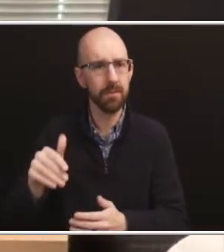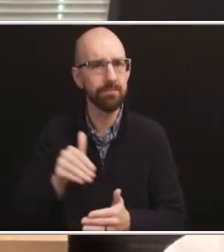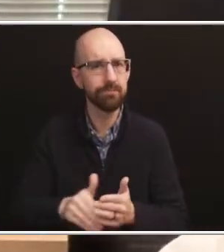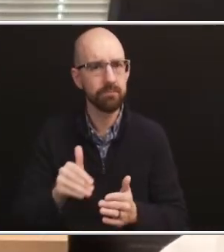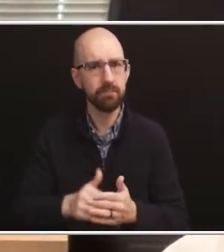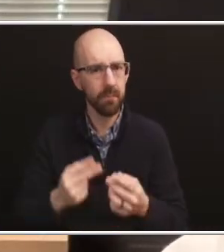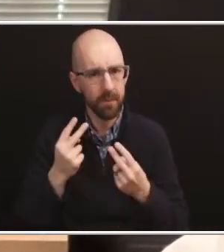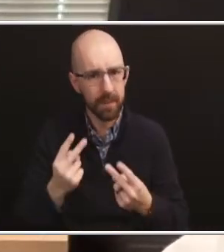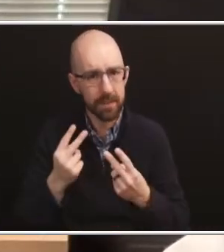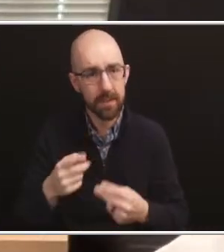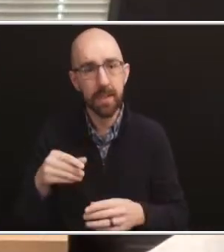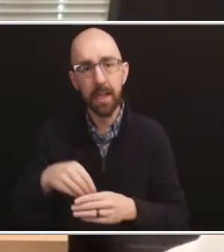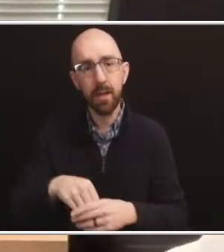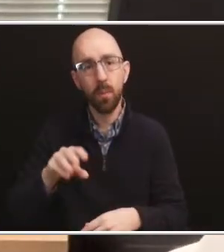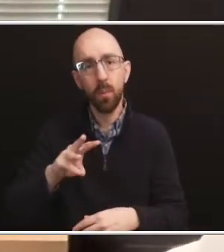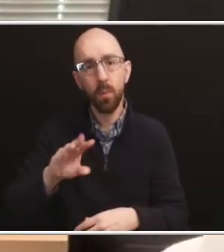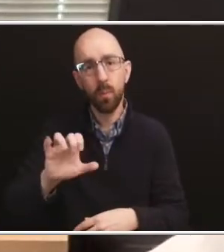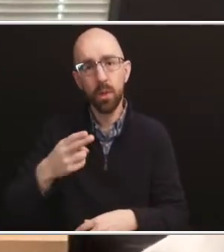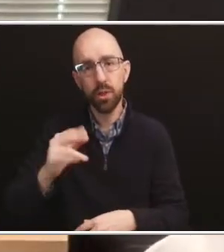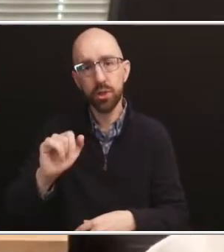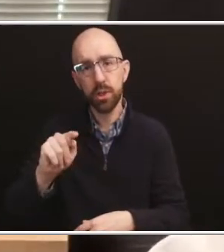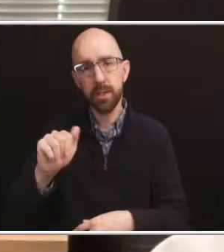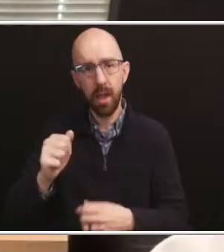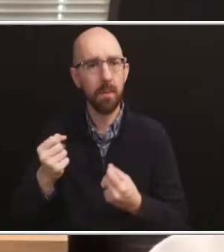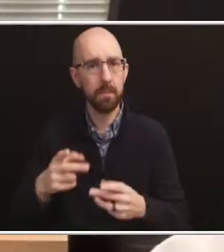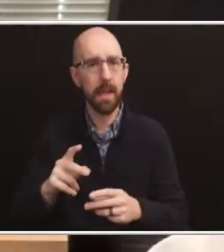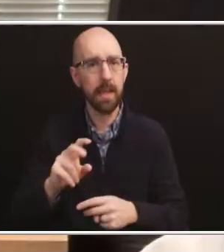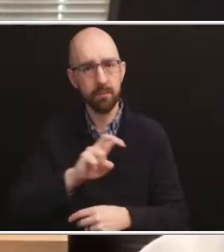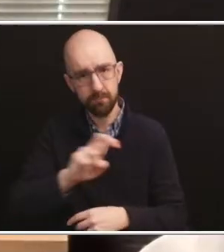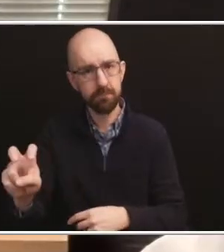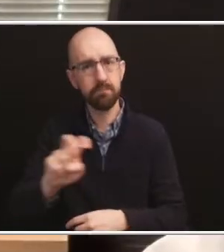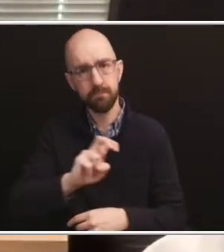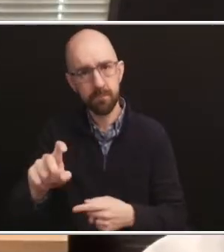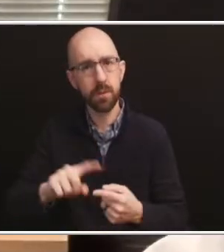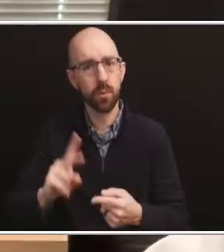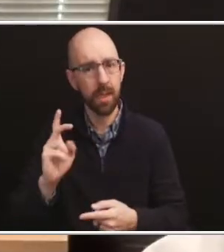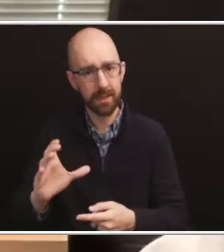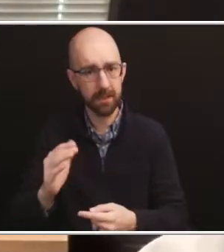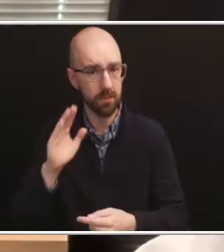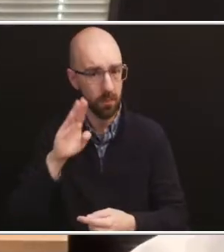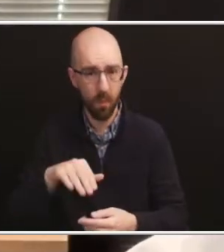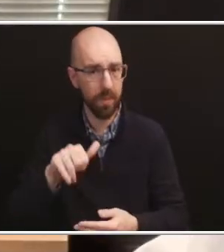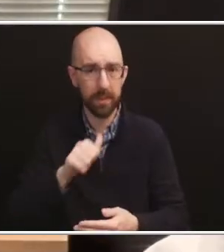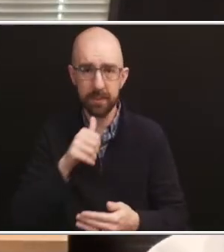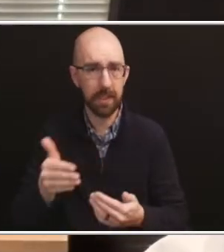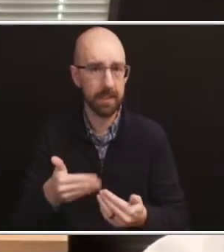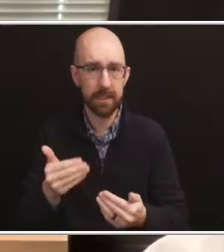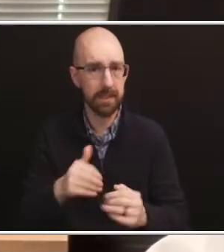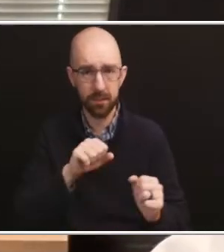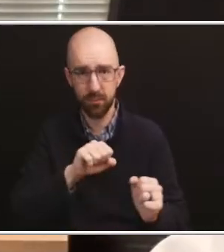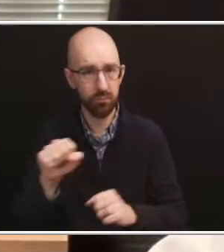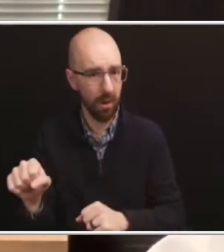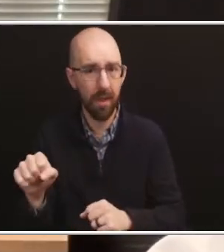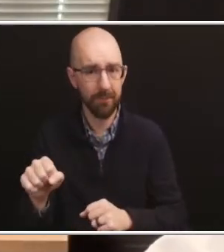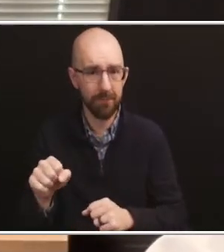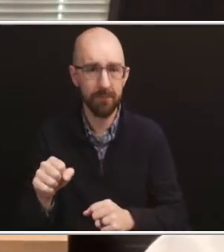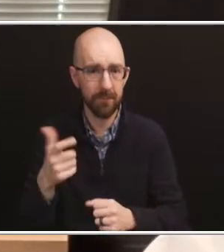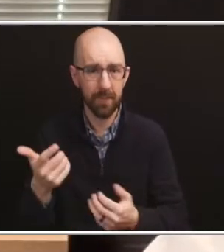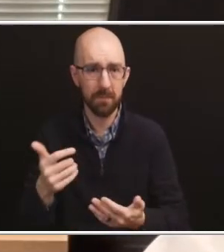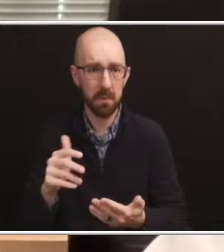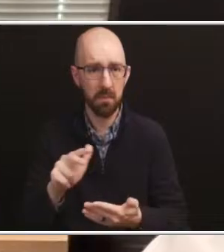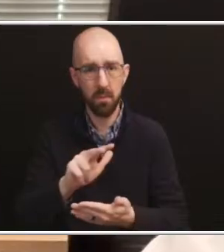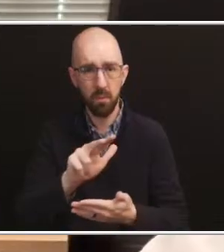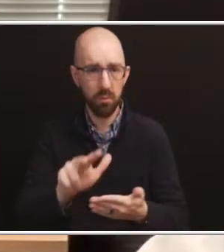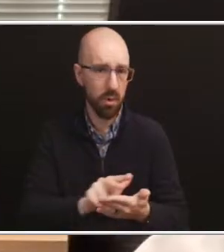from Wichita, that's many trips to Kansas City, which, as we all know, is not the easiest drive. It's 3 to